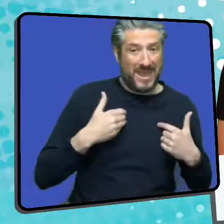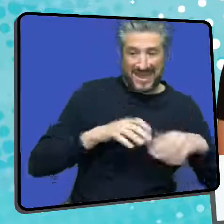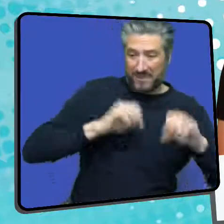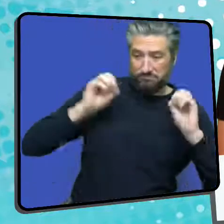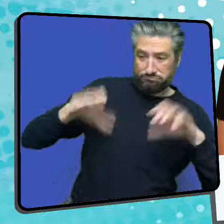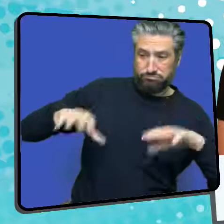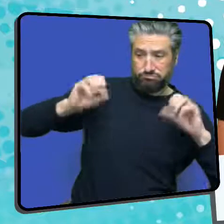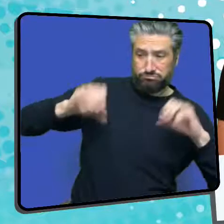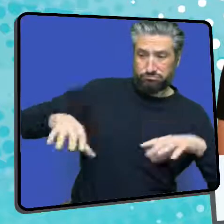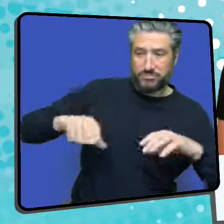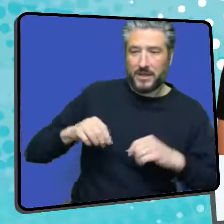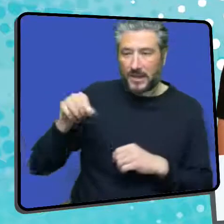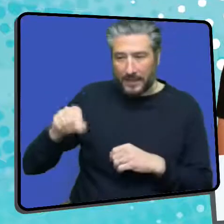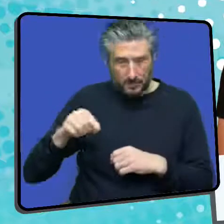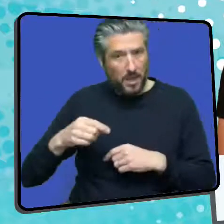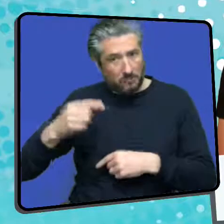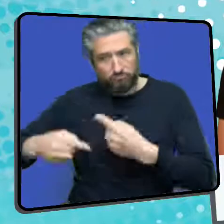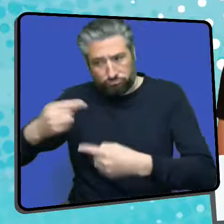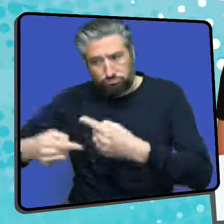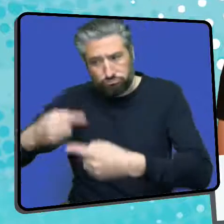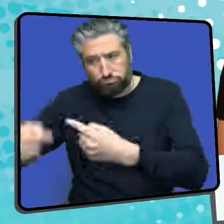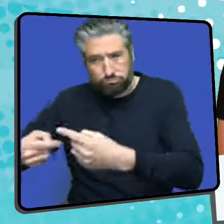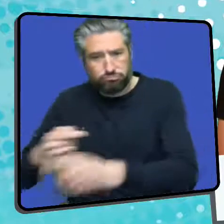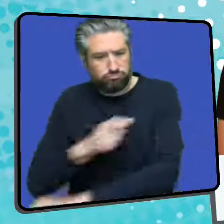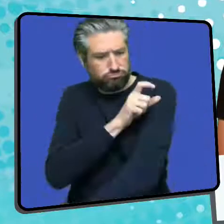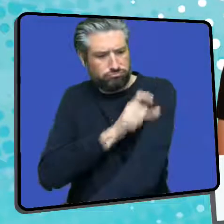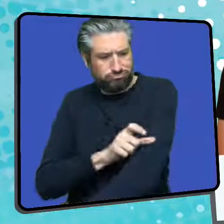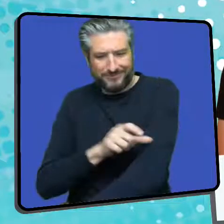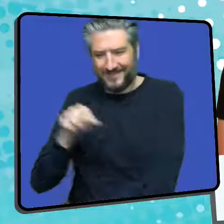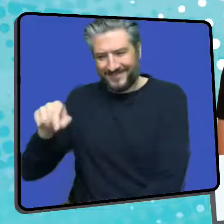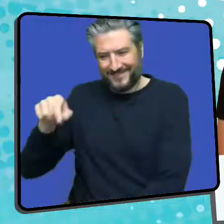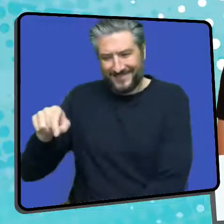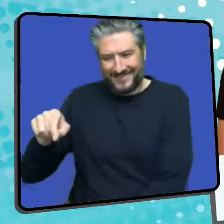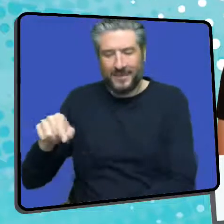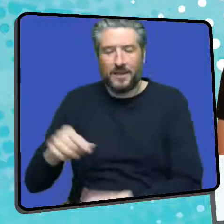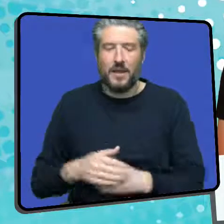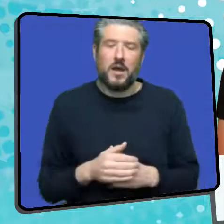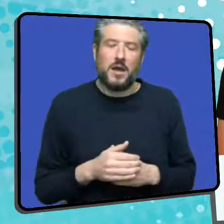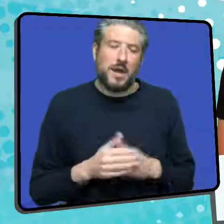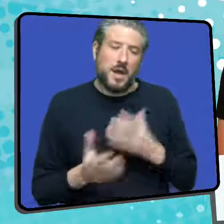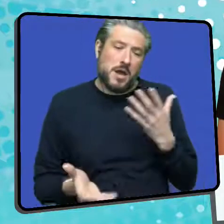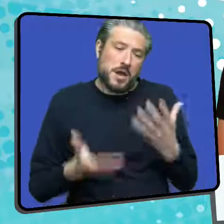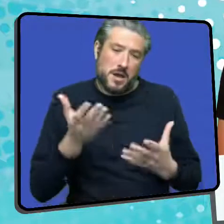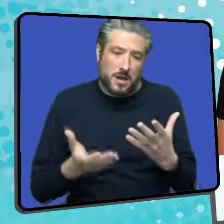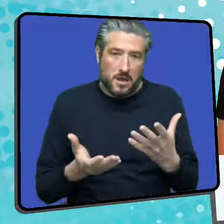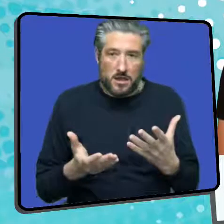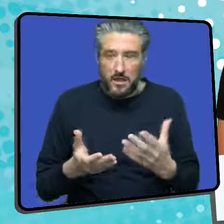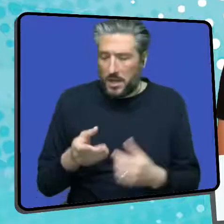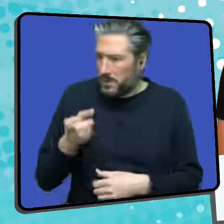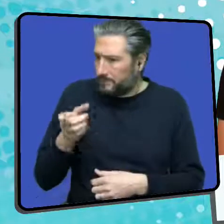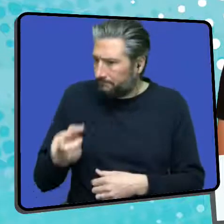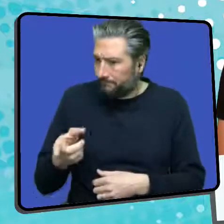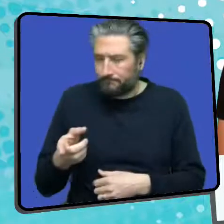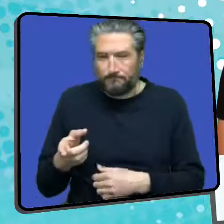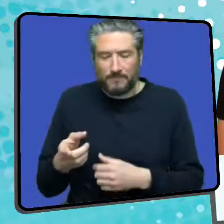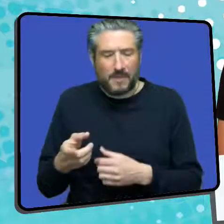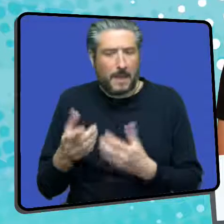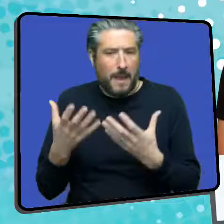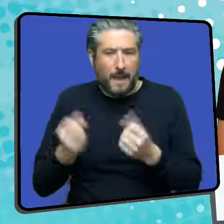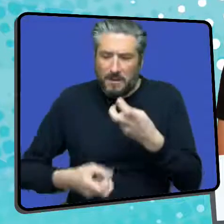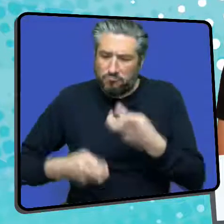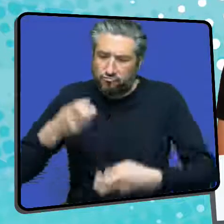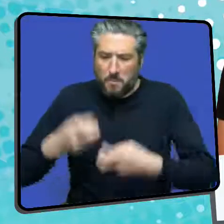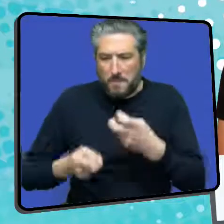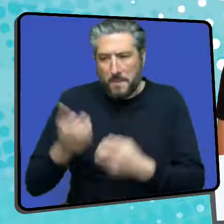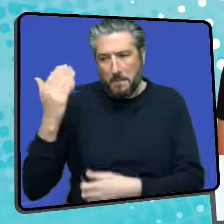out of whack and we have a crashed machine and we have to recover that. Sometimes the graphics card doesn't want to cooperate, that sort of stuff. So